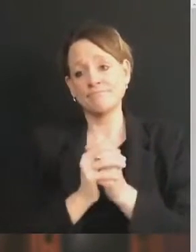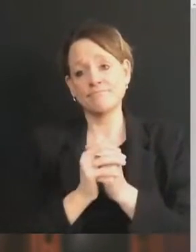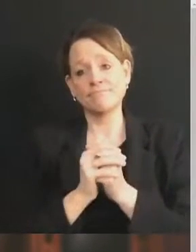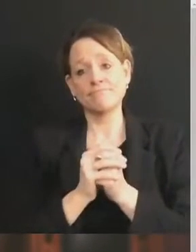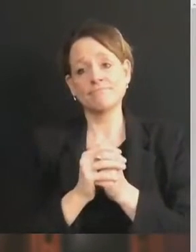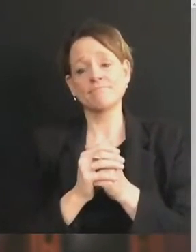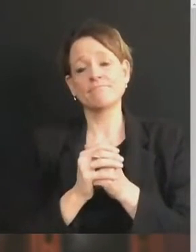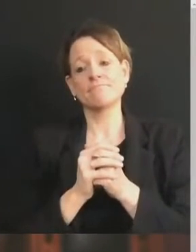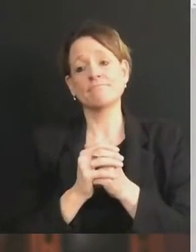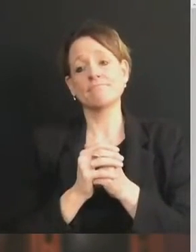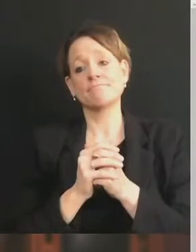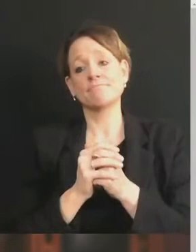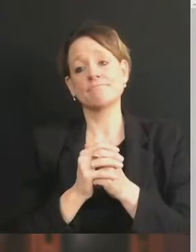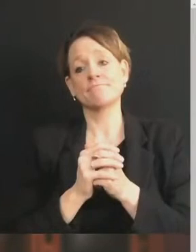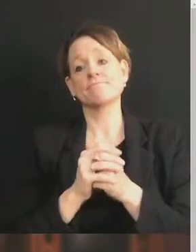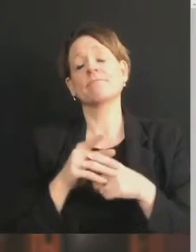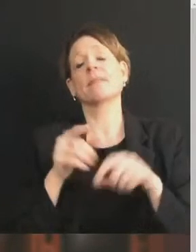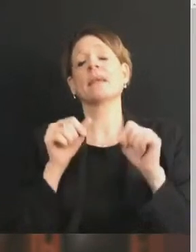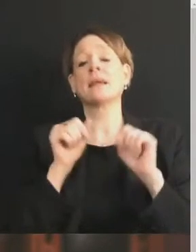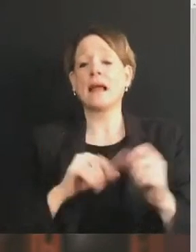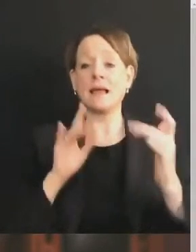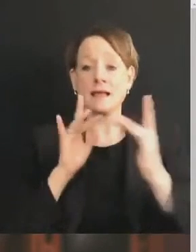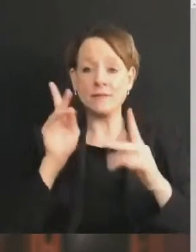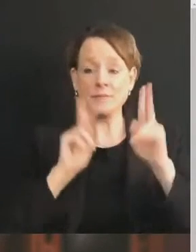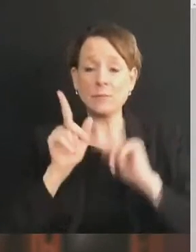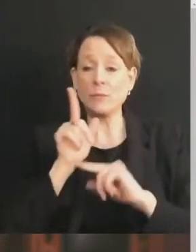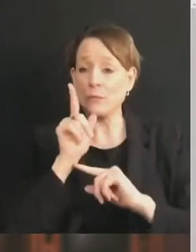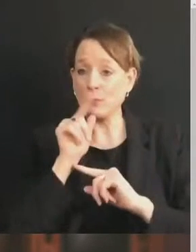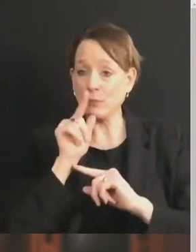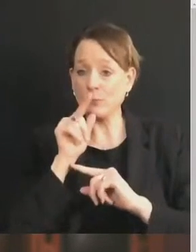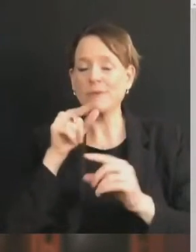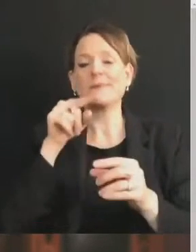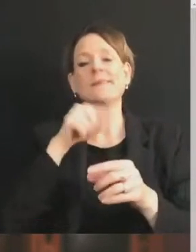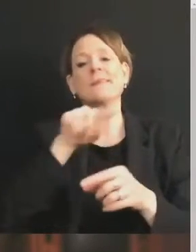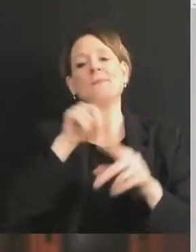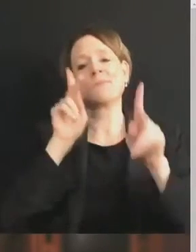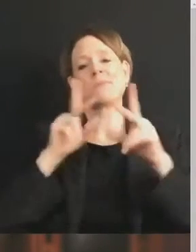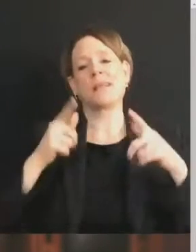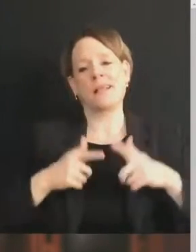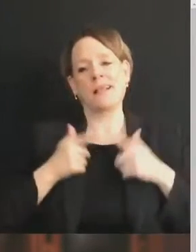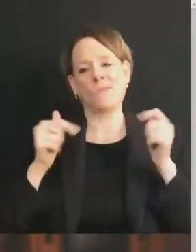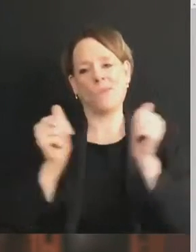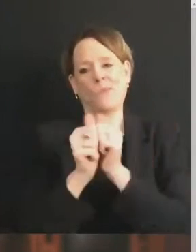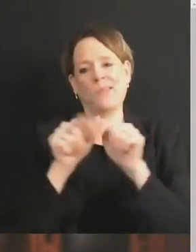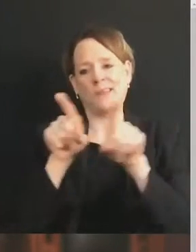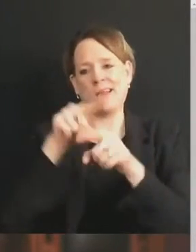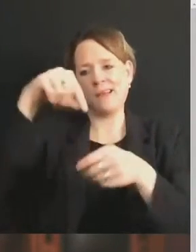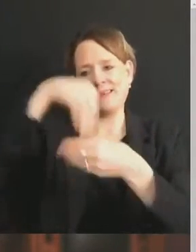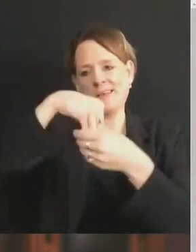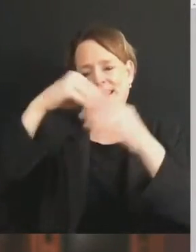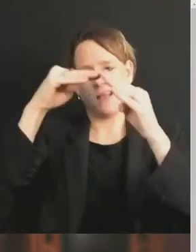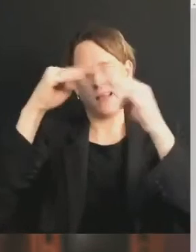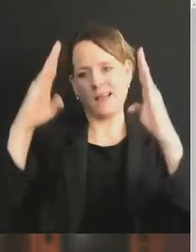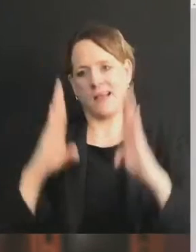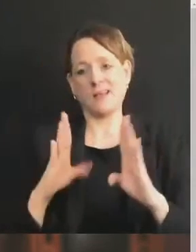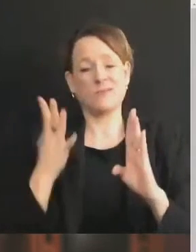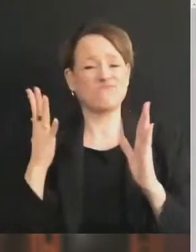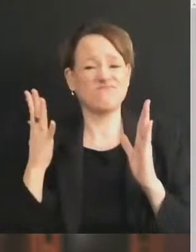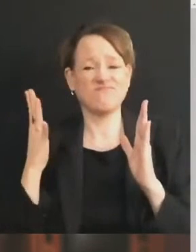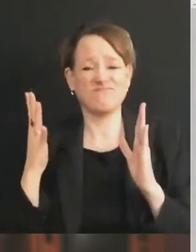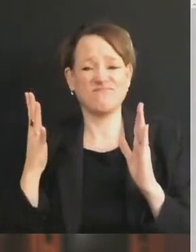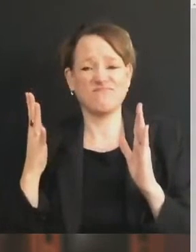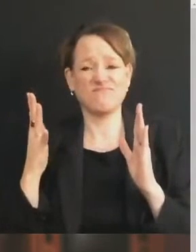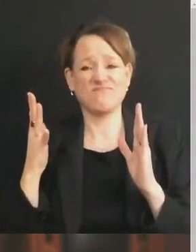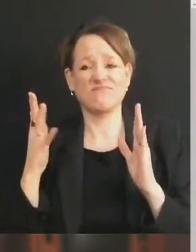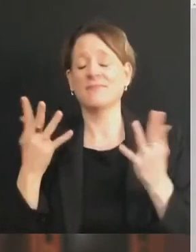got significant community transmission, including asymptomatic transmission. And so us doing